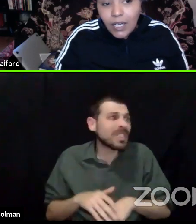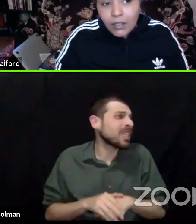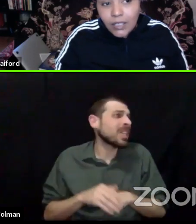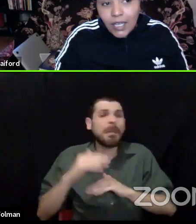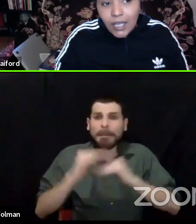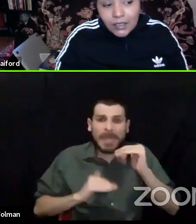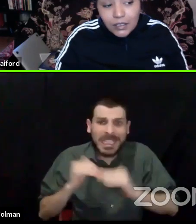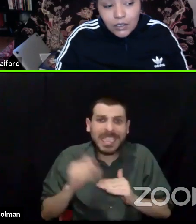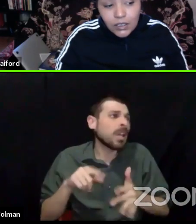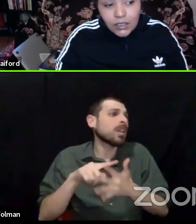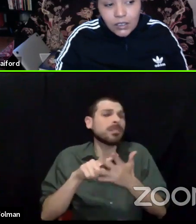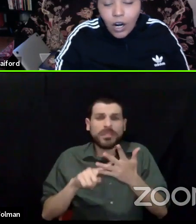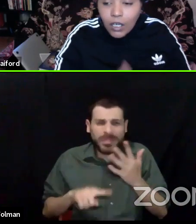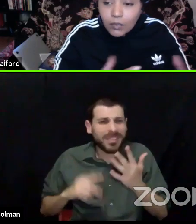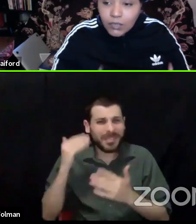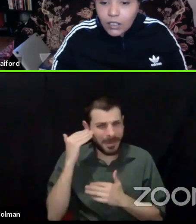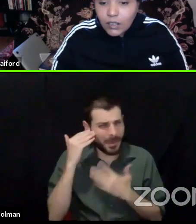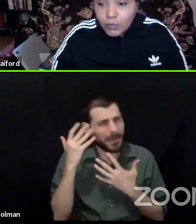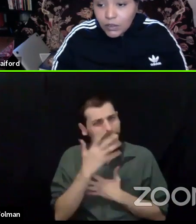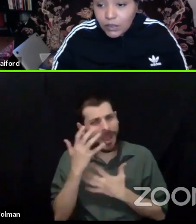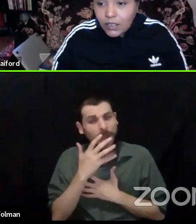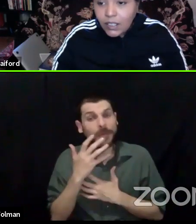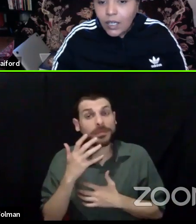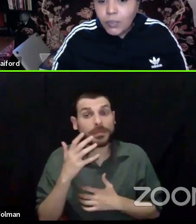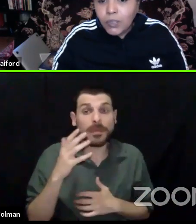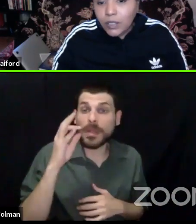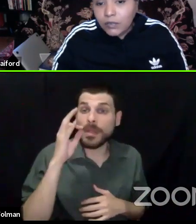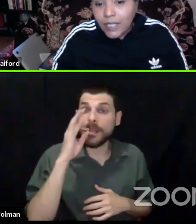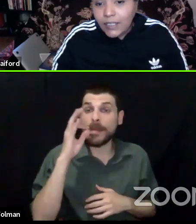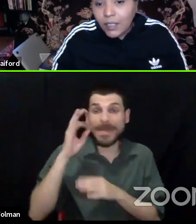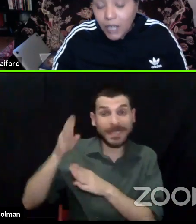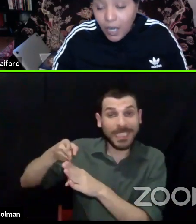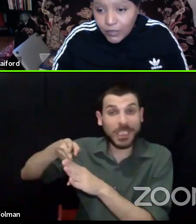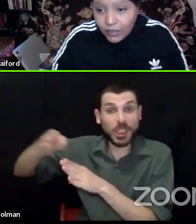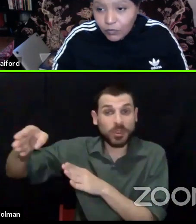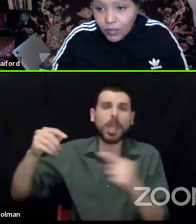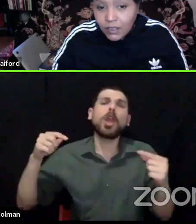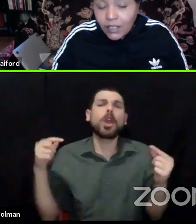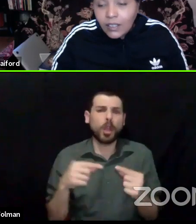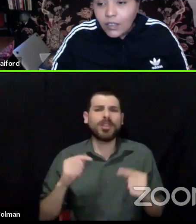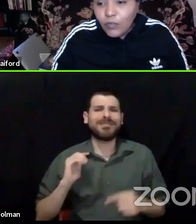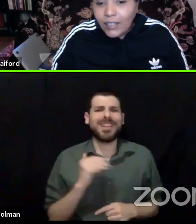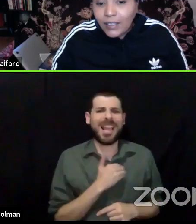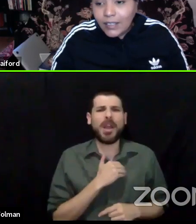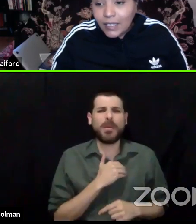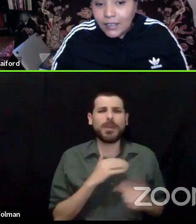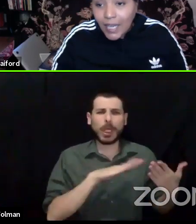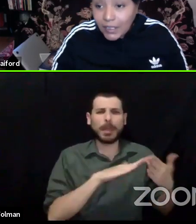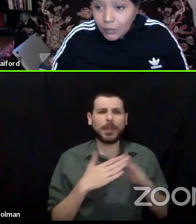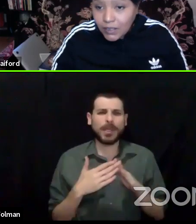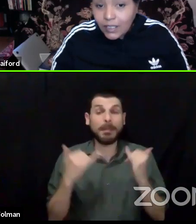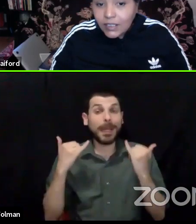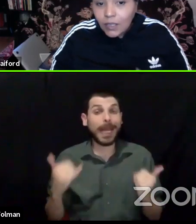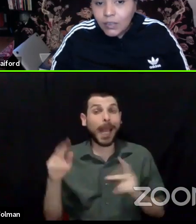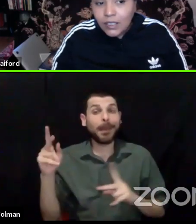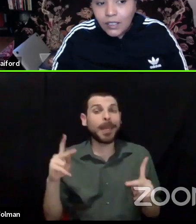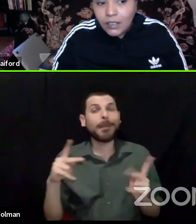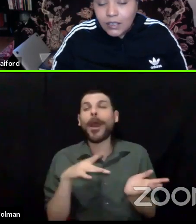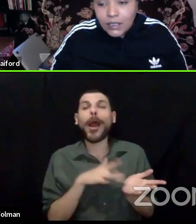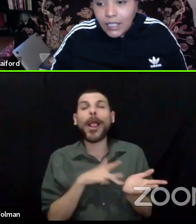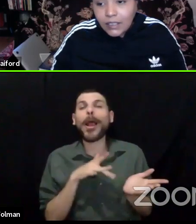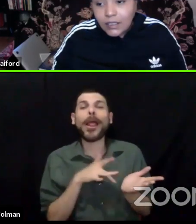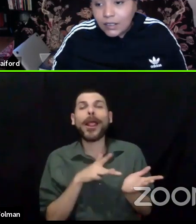about how that industry harmed our community and how people are right now profiting from it, the fact that that tax money that's coming